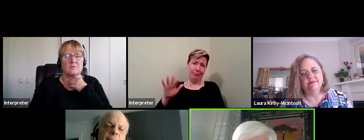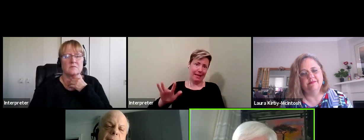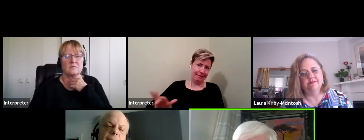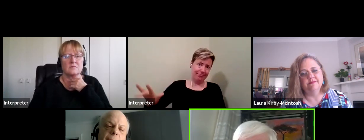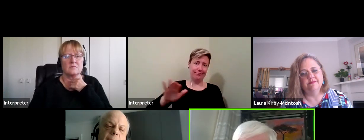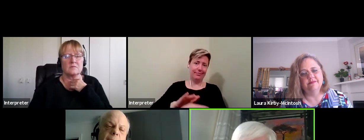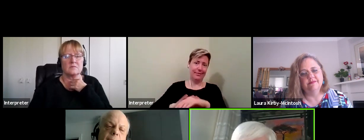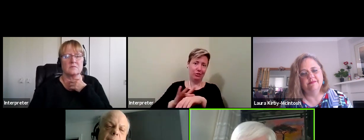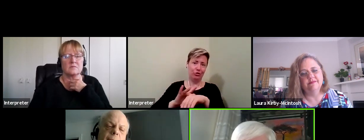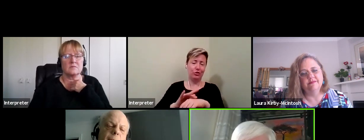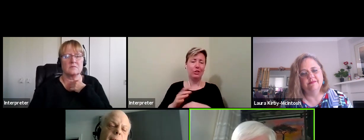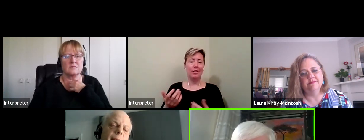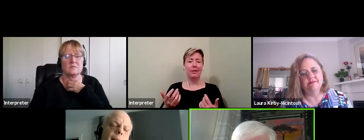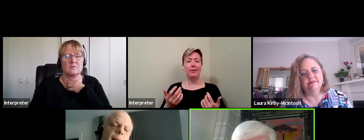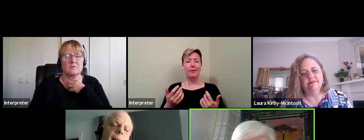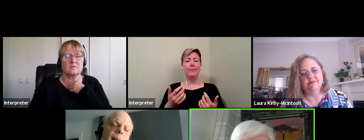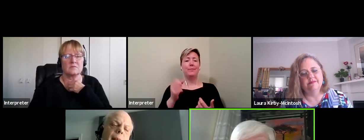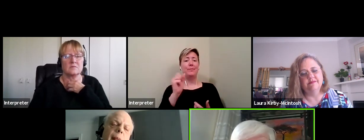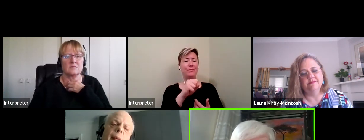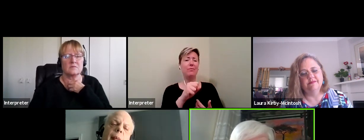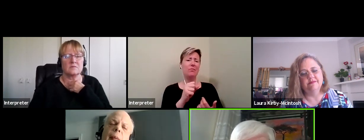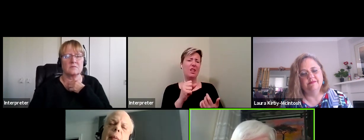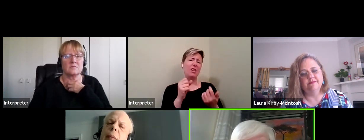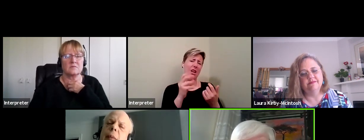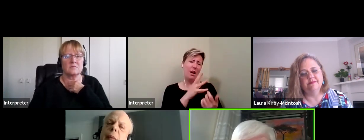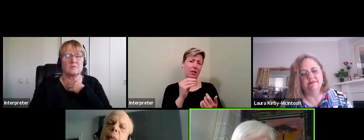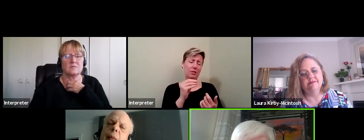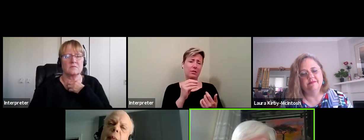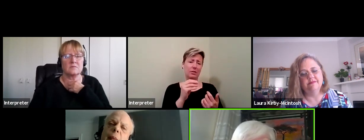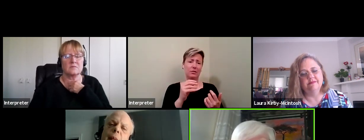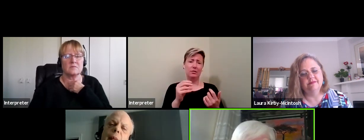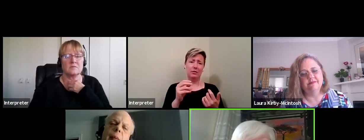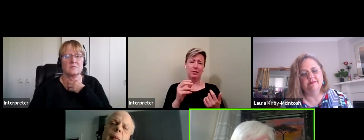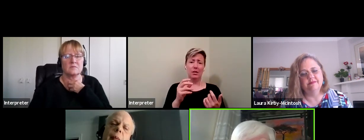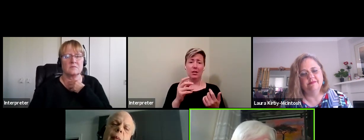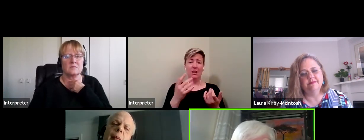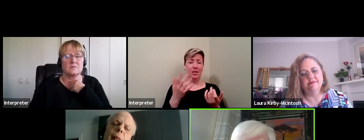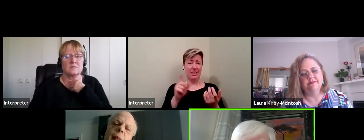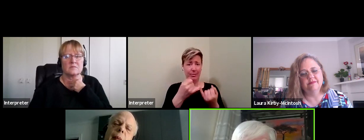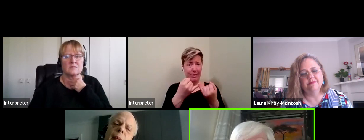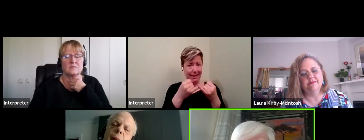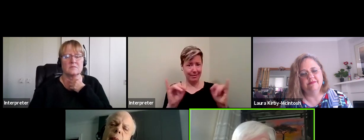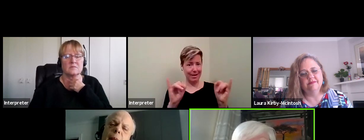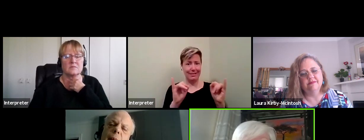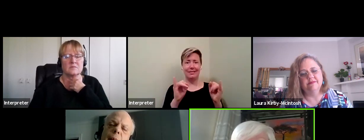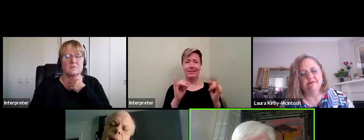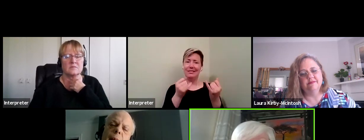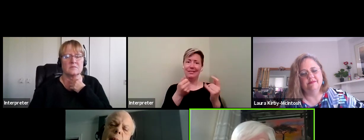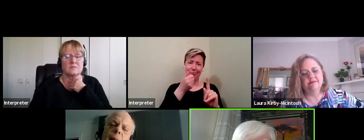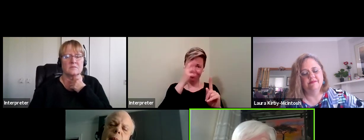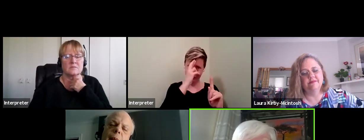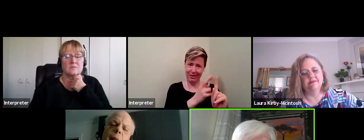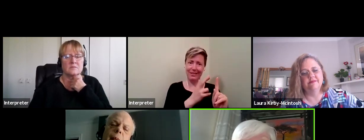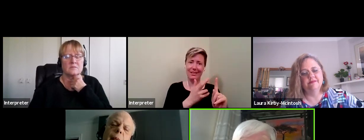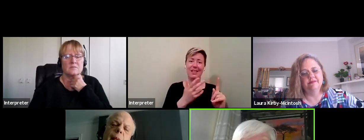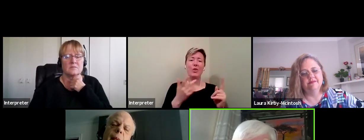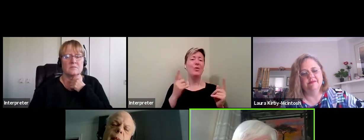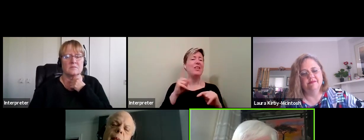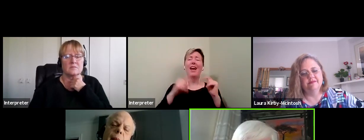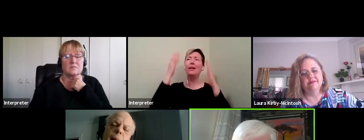Right, autonomy, respect, dignity, and because we just simply can't wait for people to help other people. There's just too many people needs right